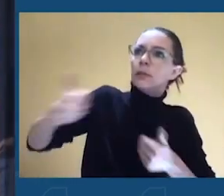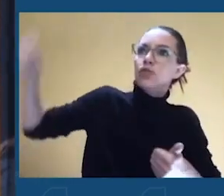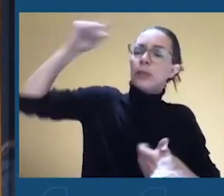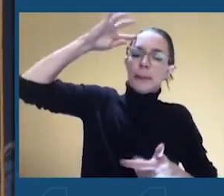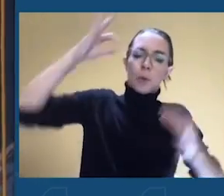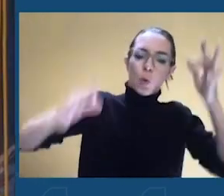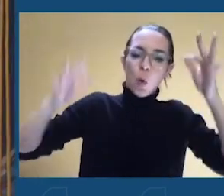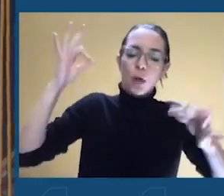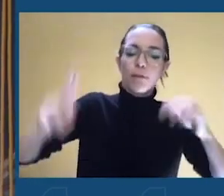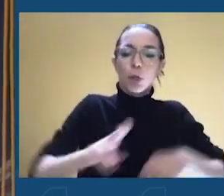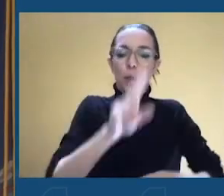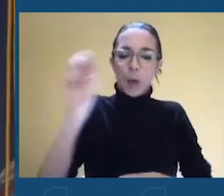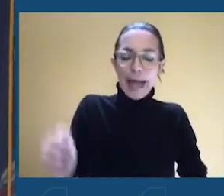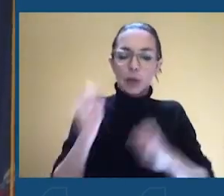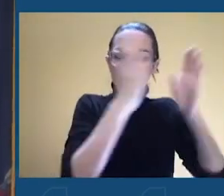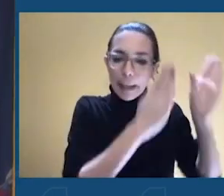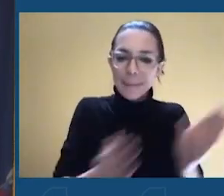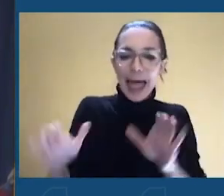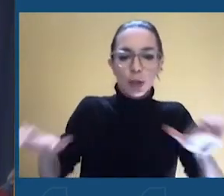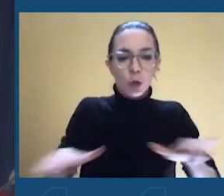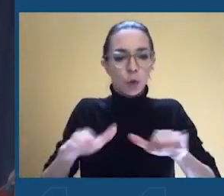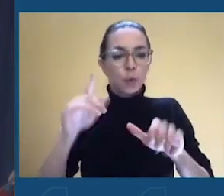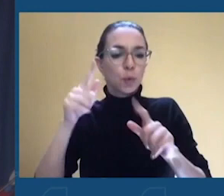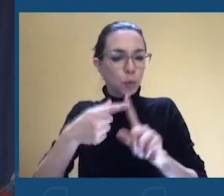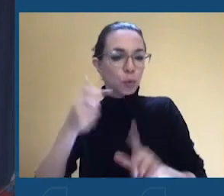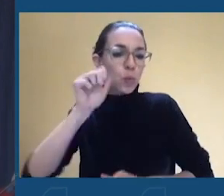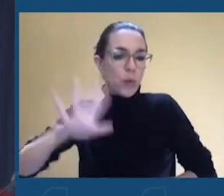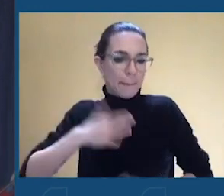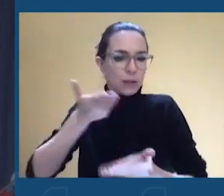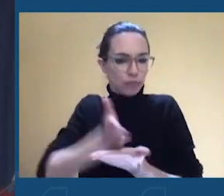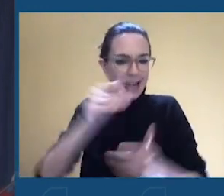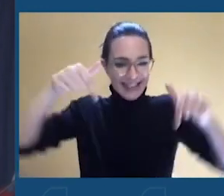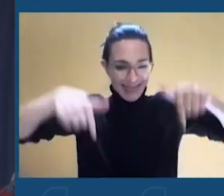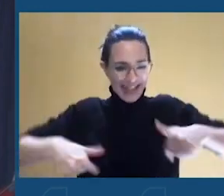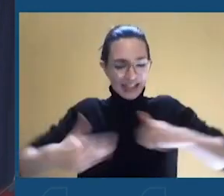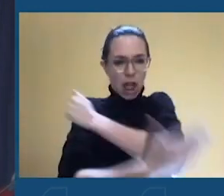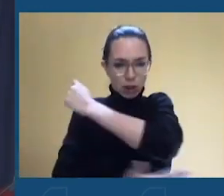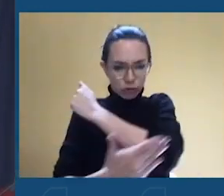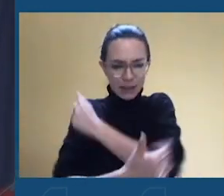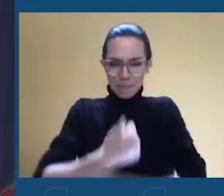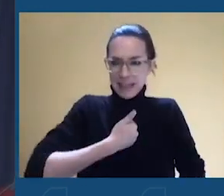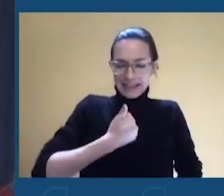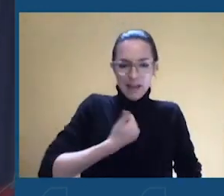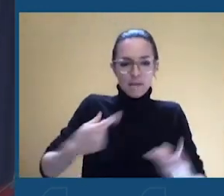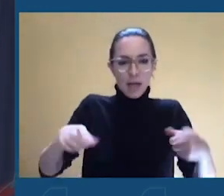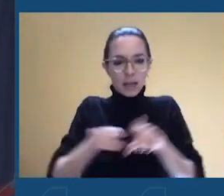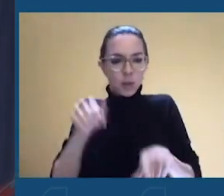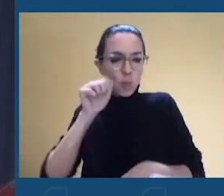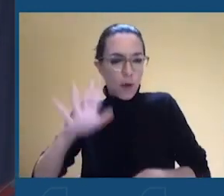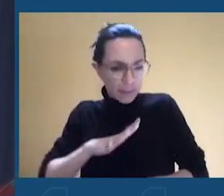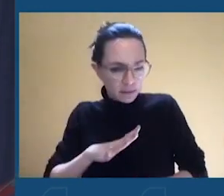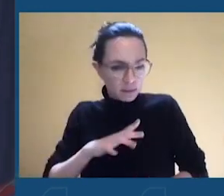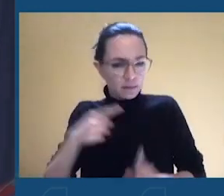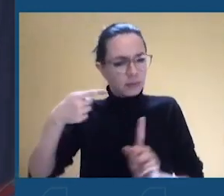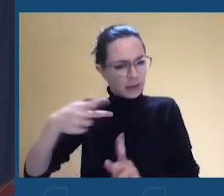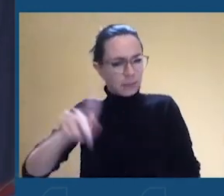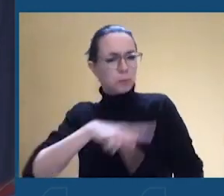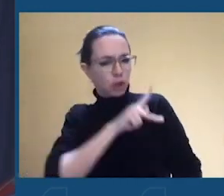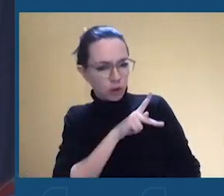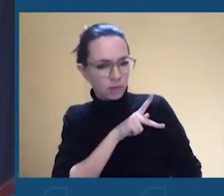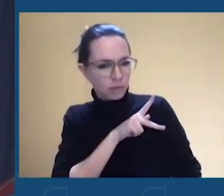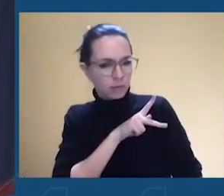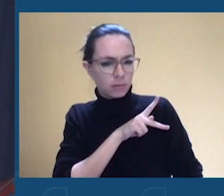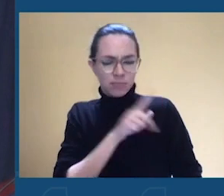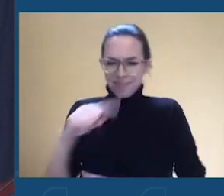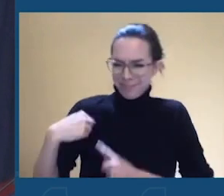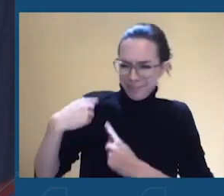to women's rights in this country. And as a woman, this is personal. This is something that we have fought against